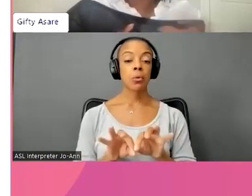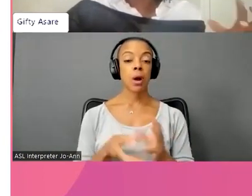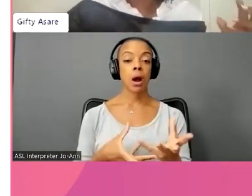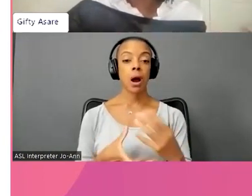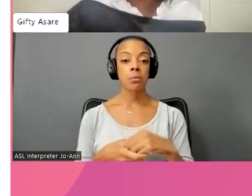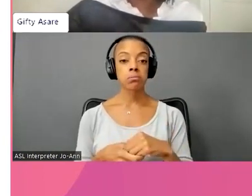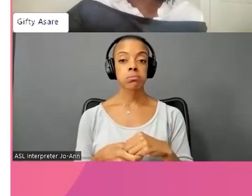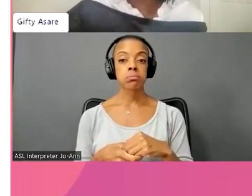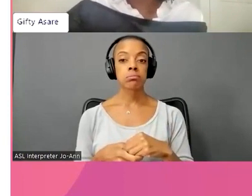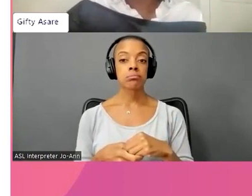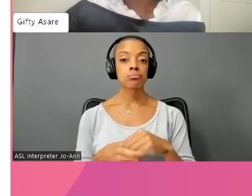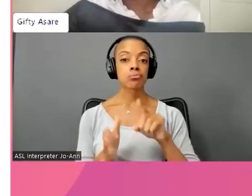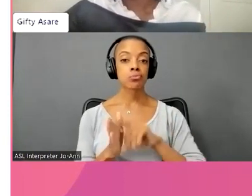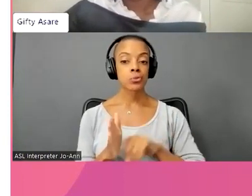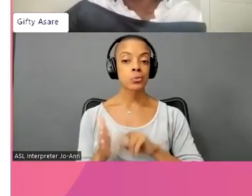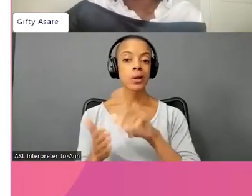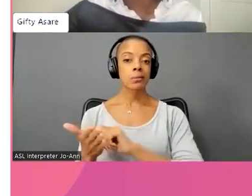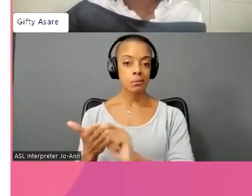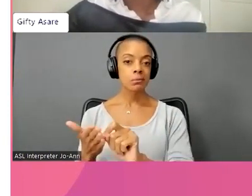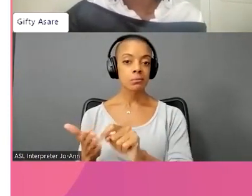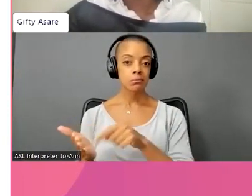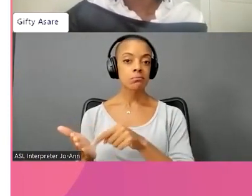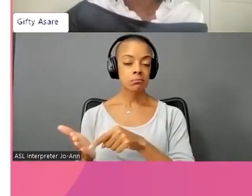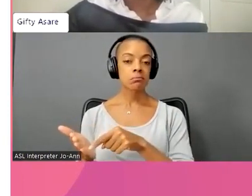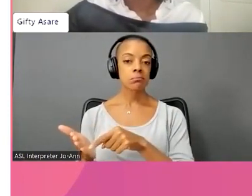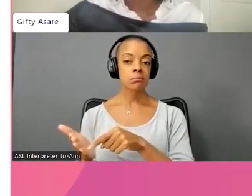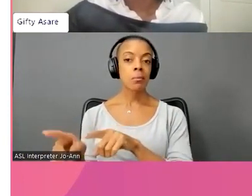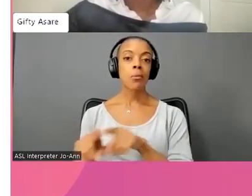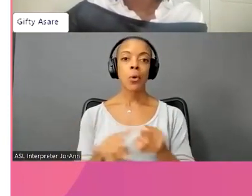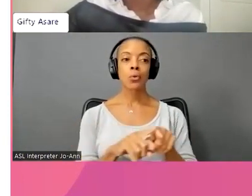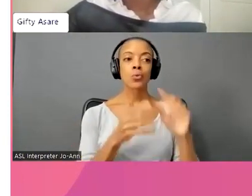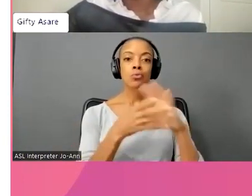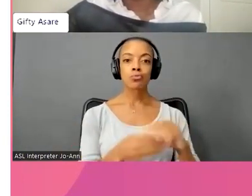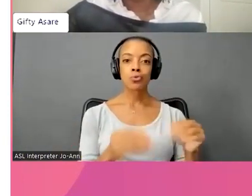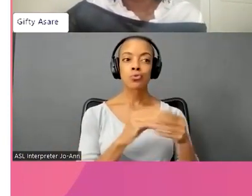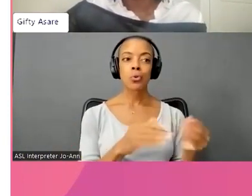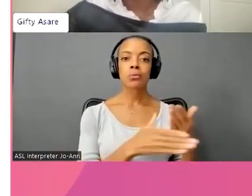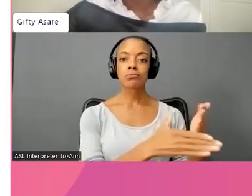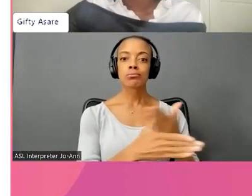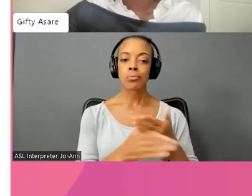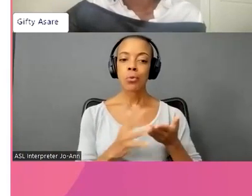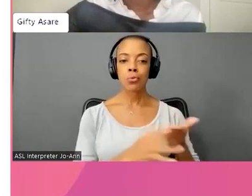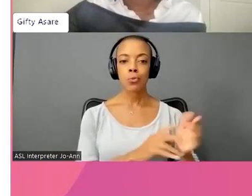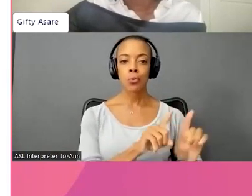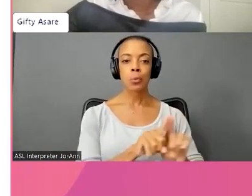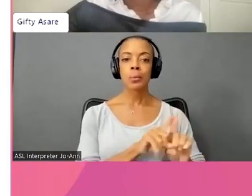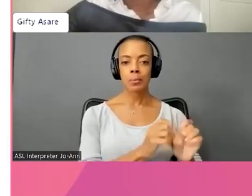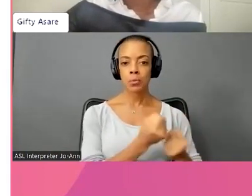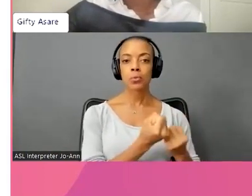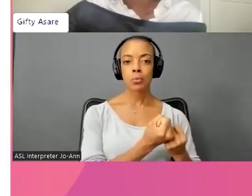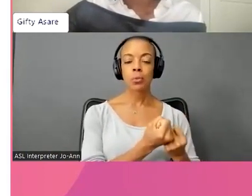of literature, but also of the narratives that are shared through peer support and